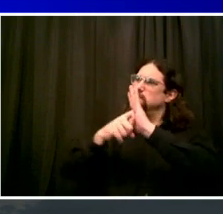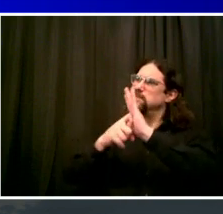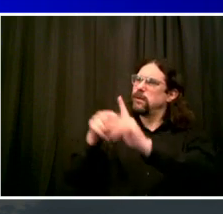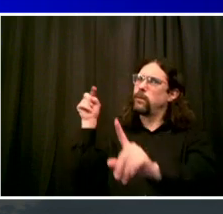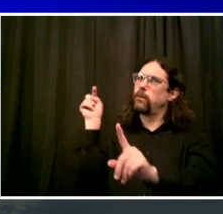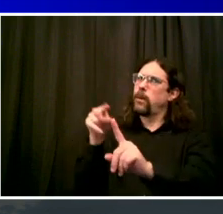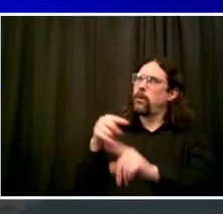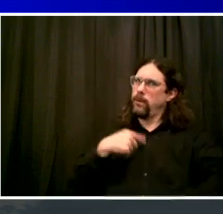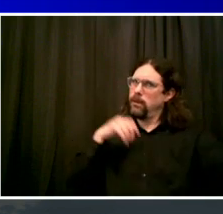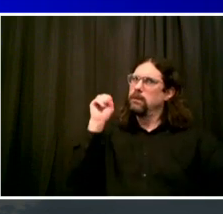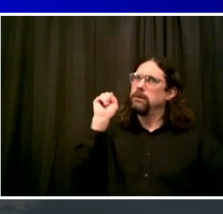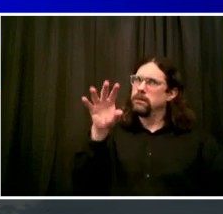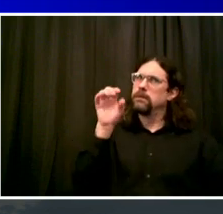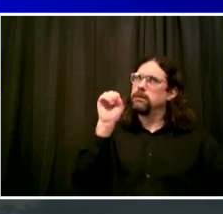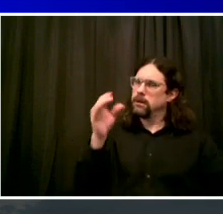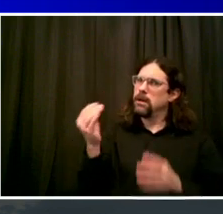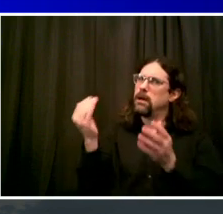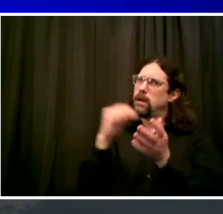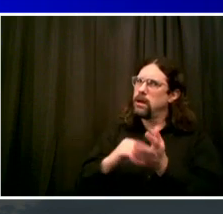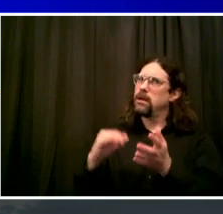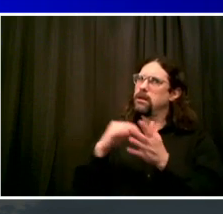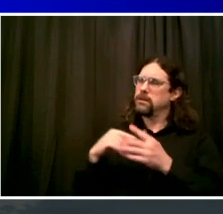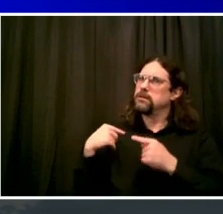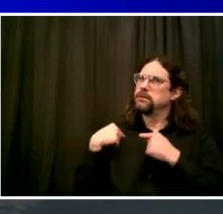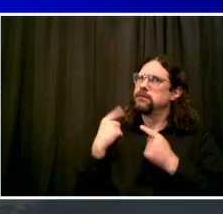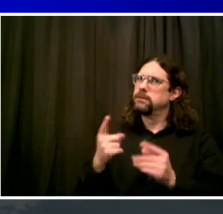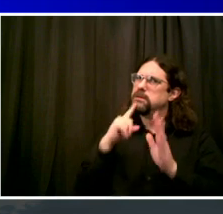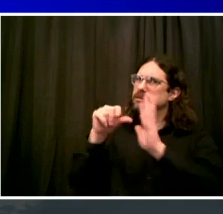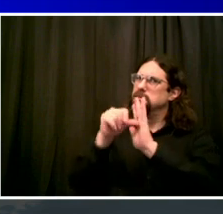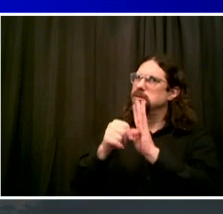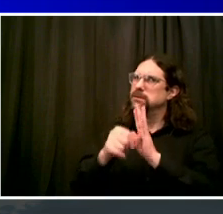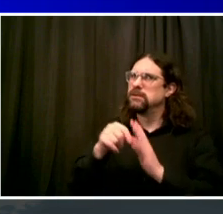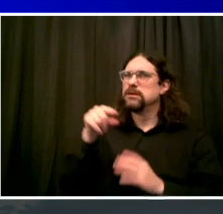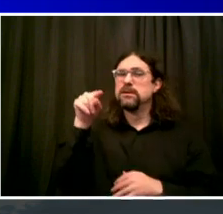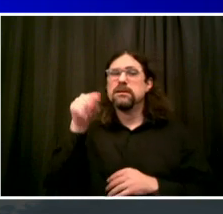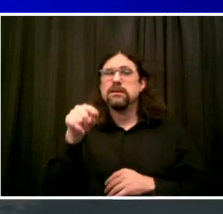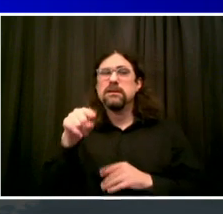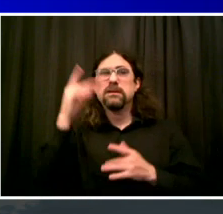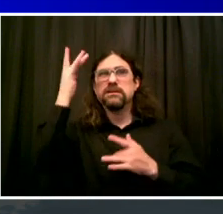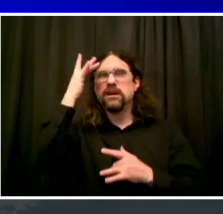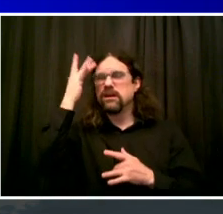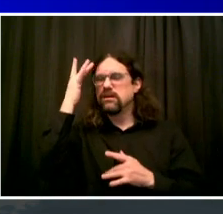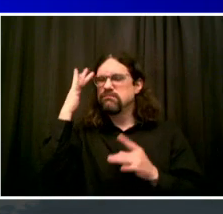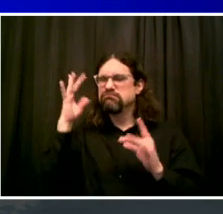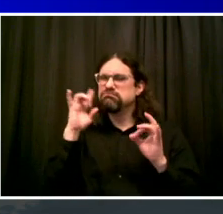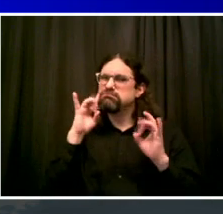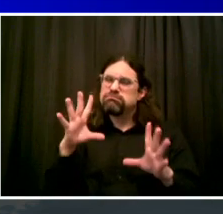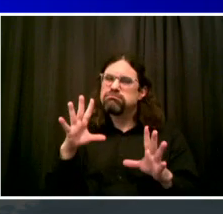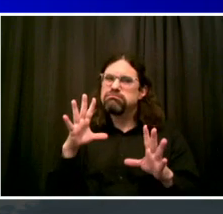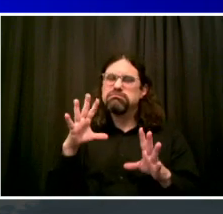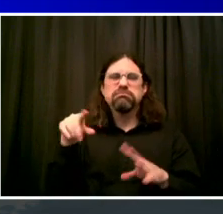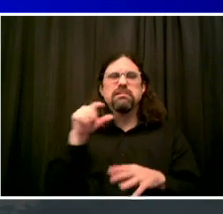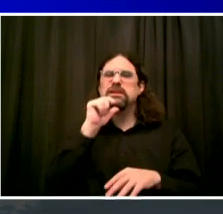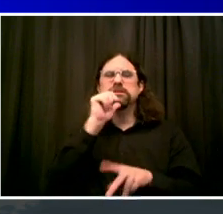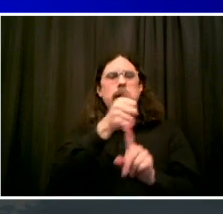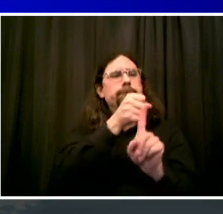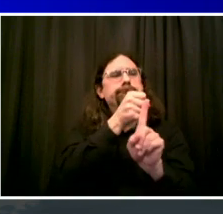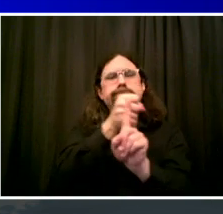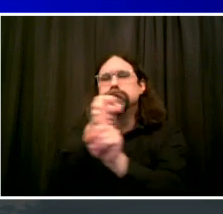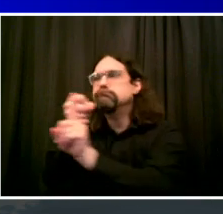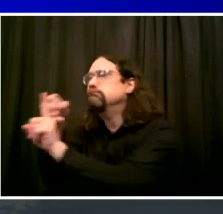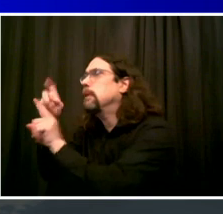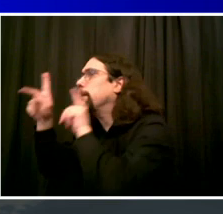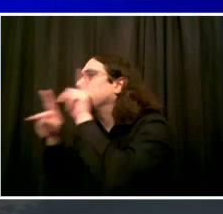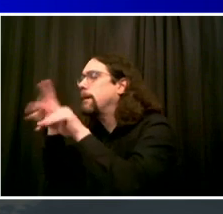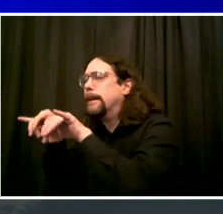bare horrible disparities that every one of us should find unacceptable, that must be addressed more and more aggressively.